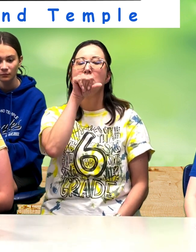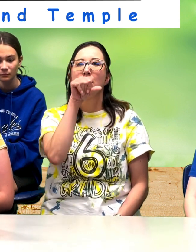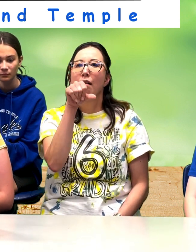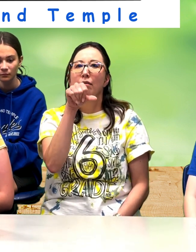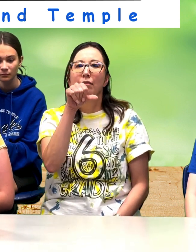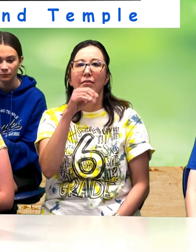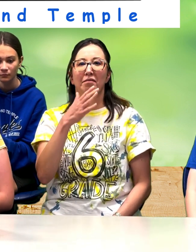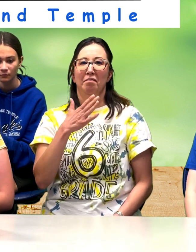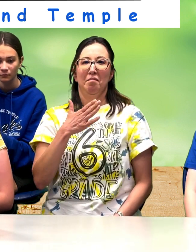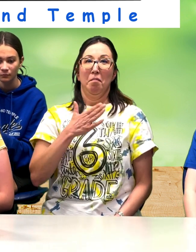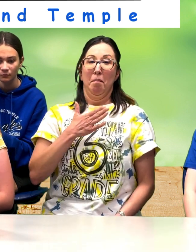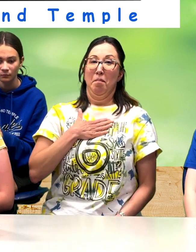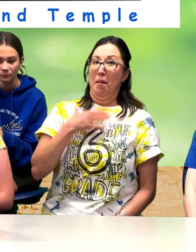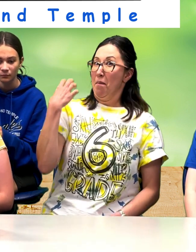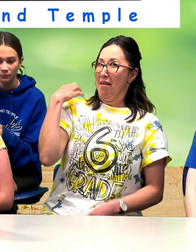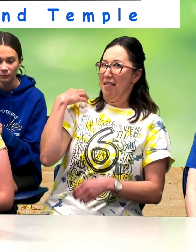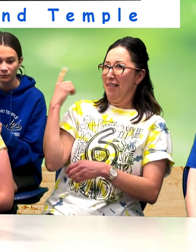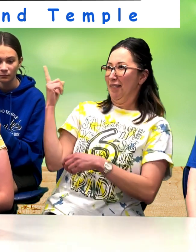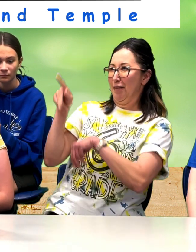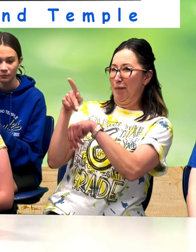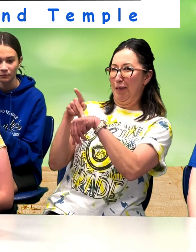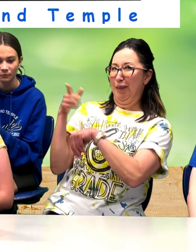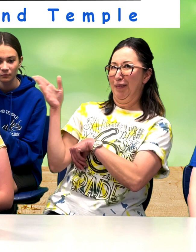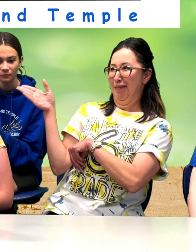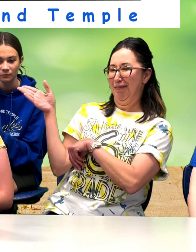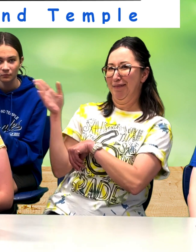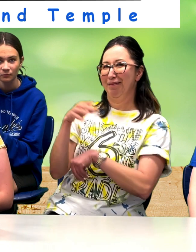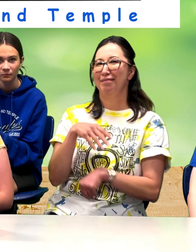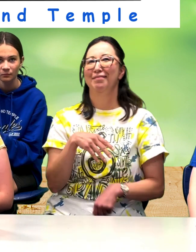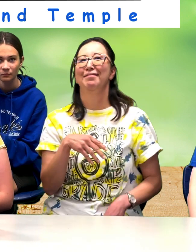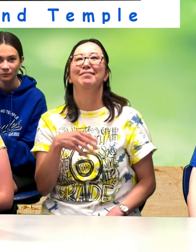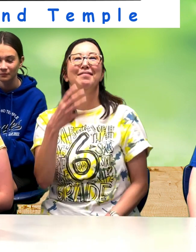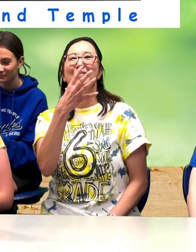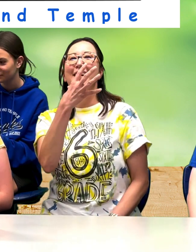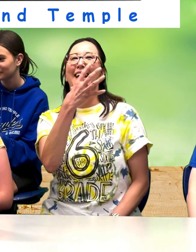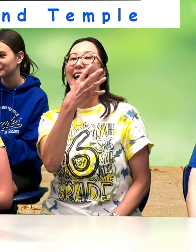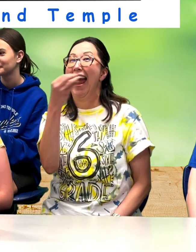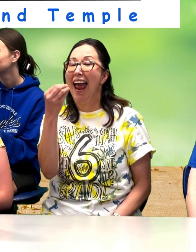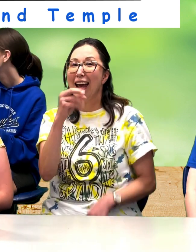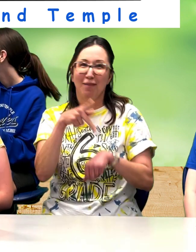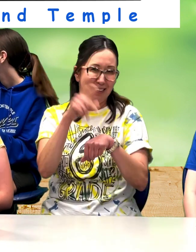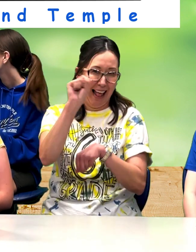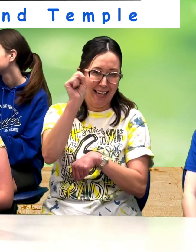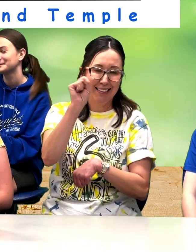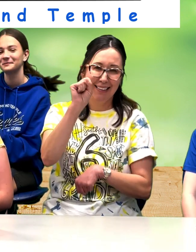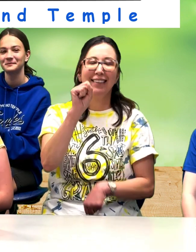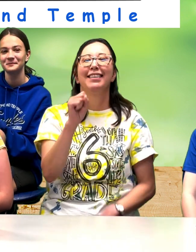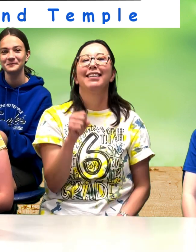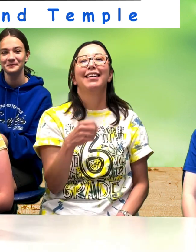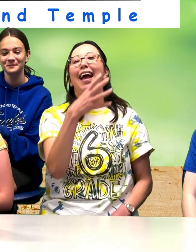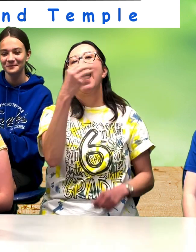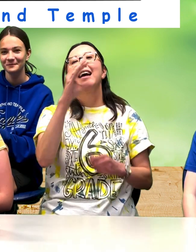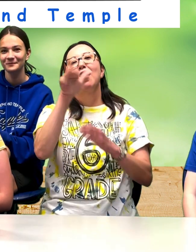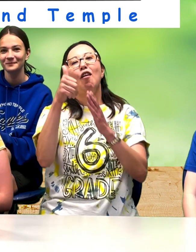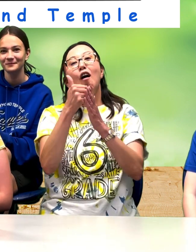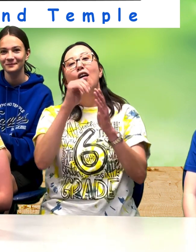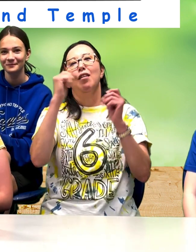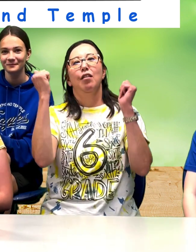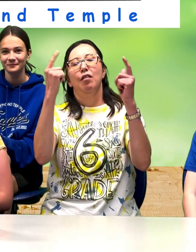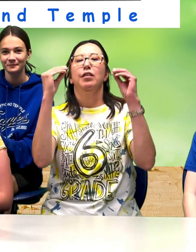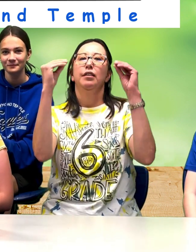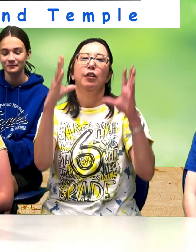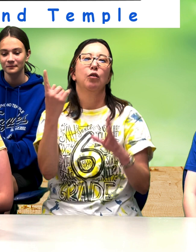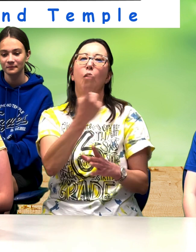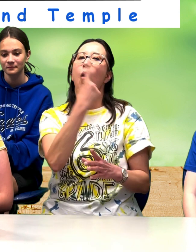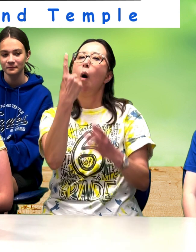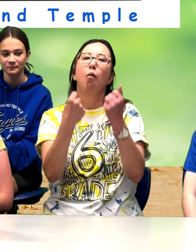everything. And also, I love my boss, she's right over there, as well, Dr. Chalice that is, as